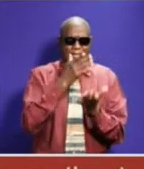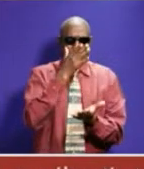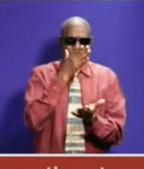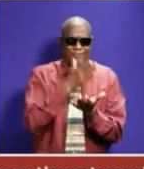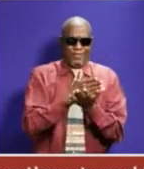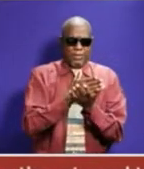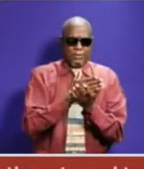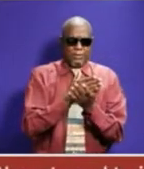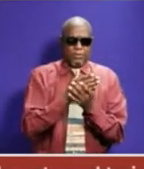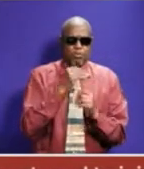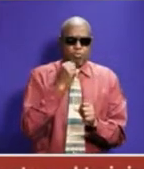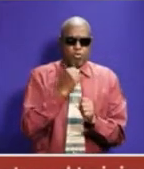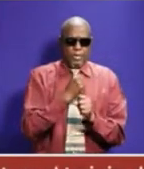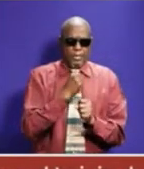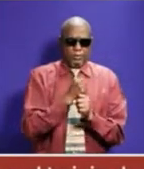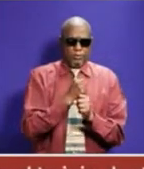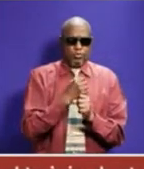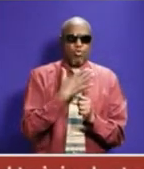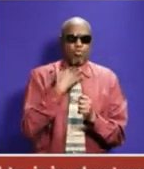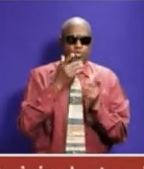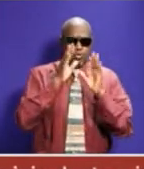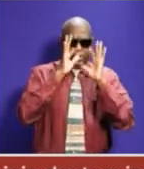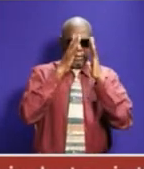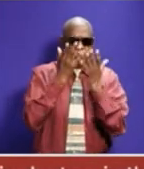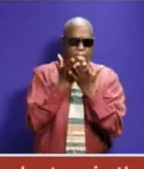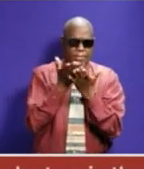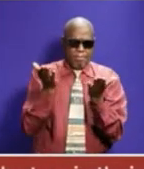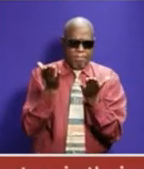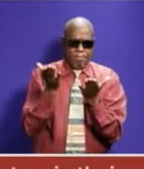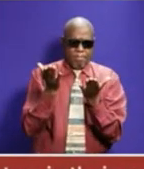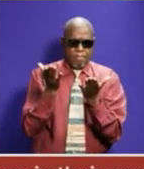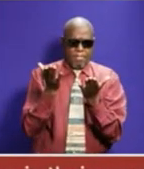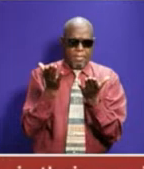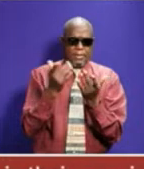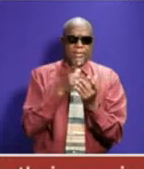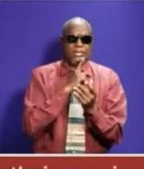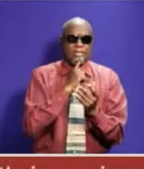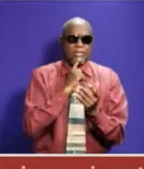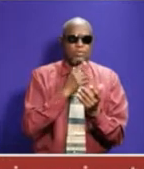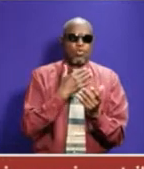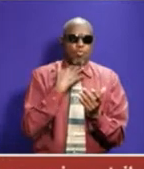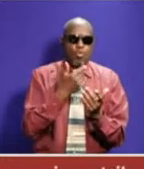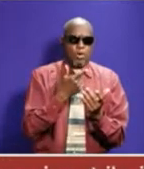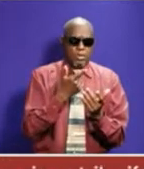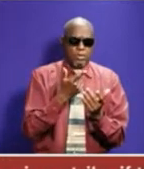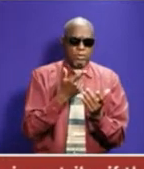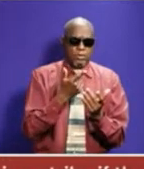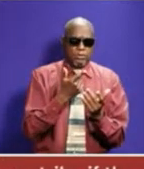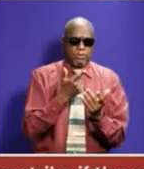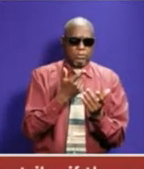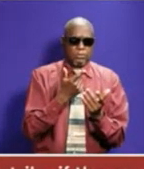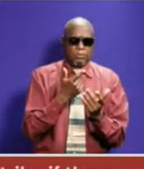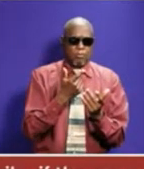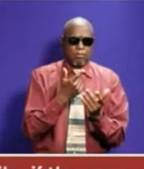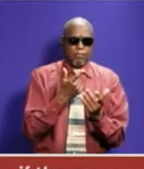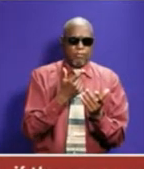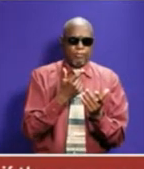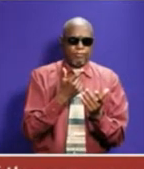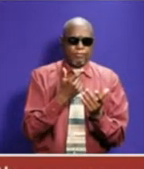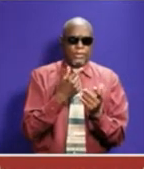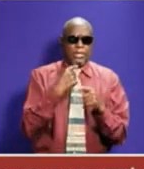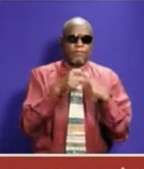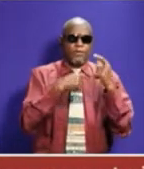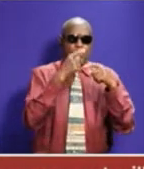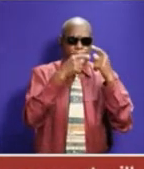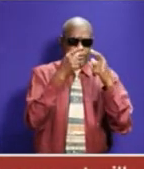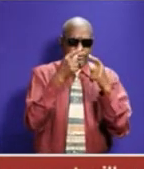factors of production. We want to congratulate them for it. When they say they want to go for